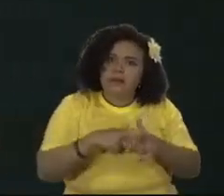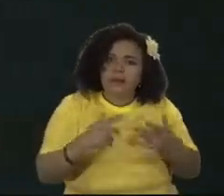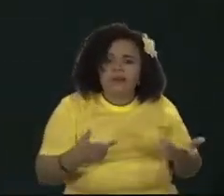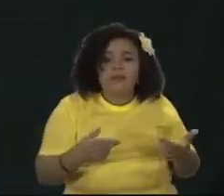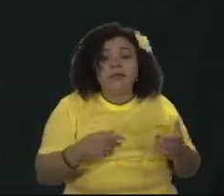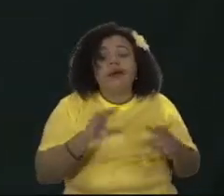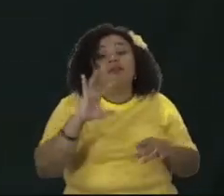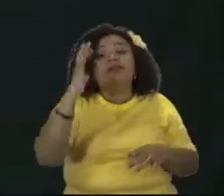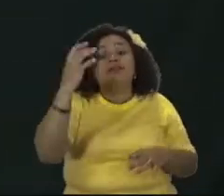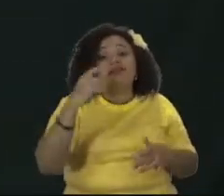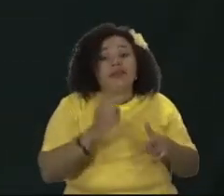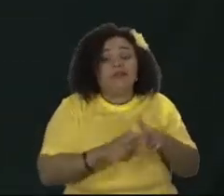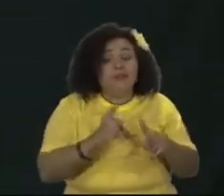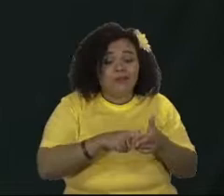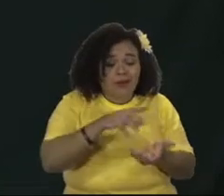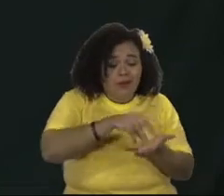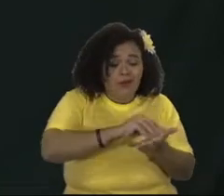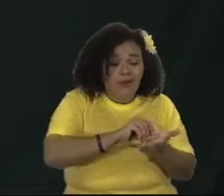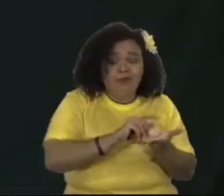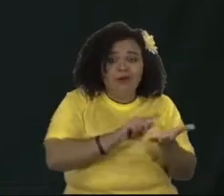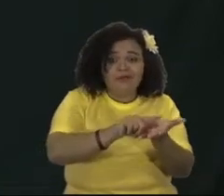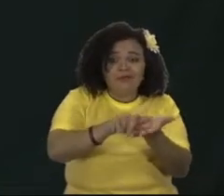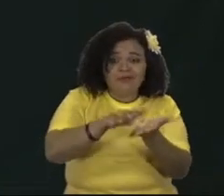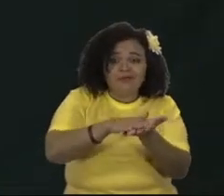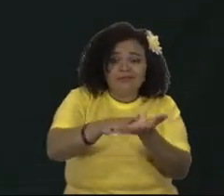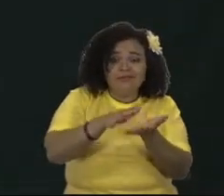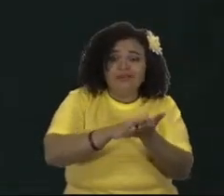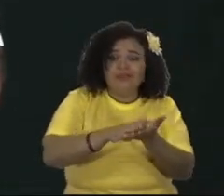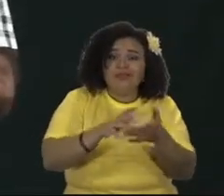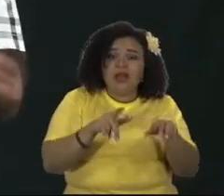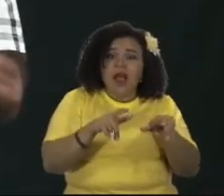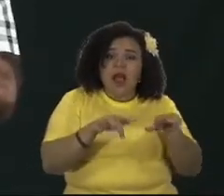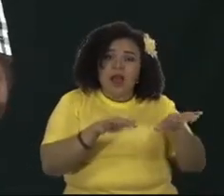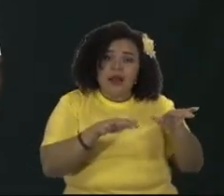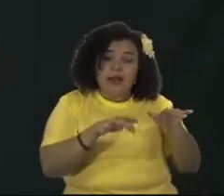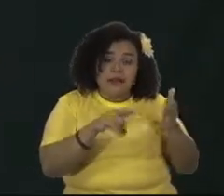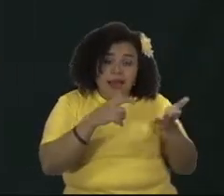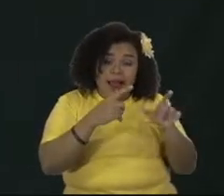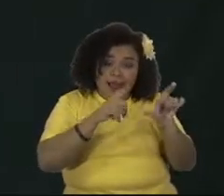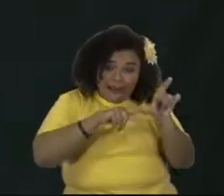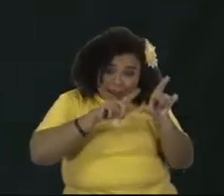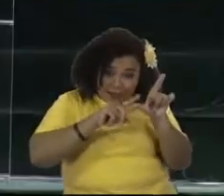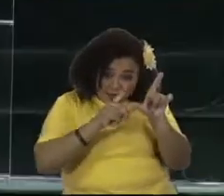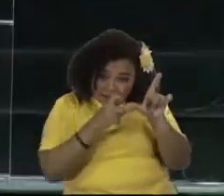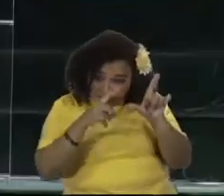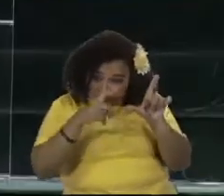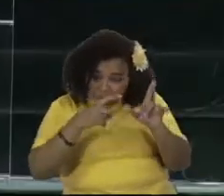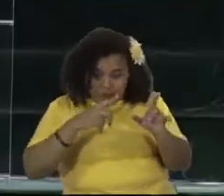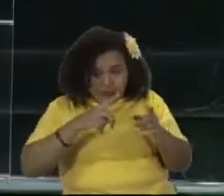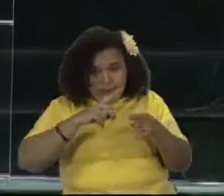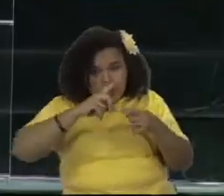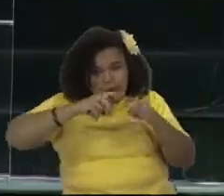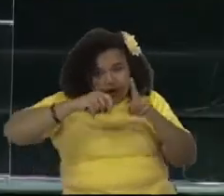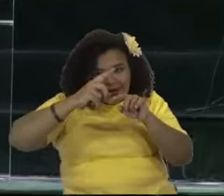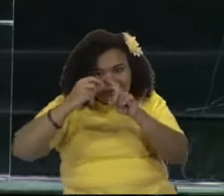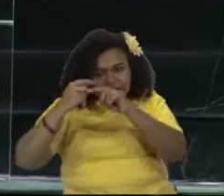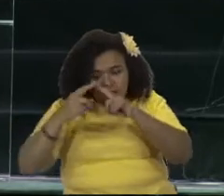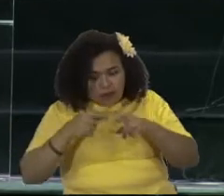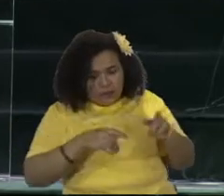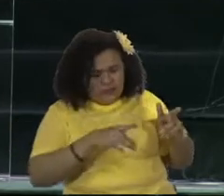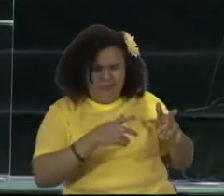to do this to print 3,000 papers? And then if you do one